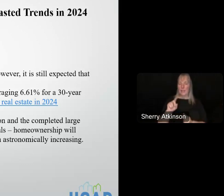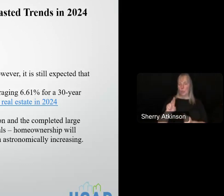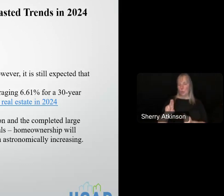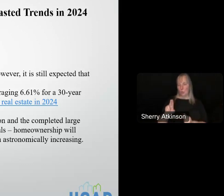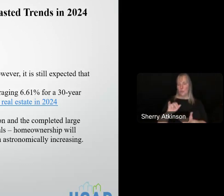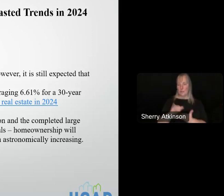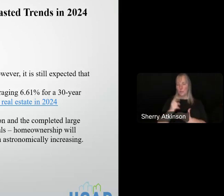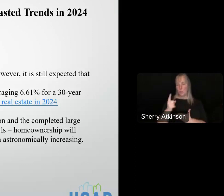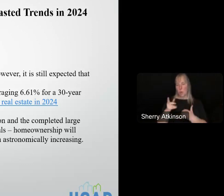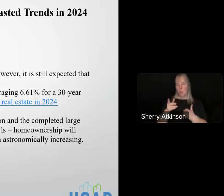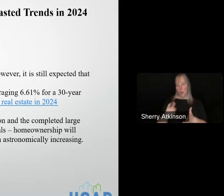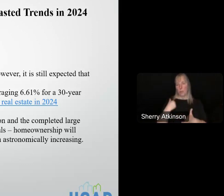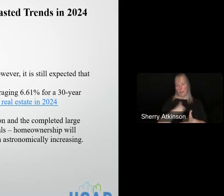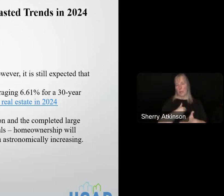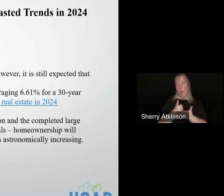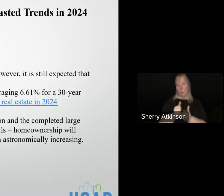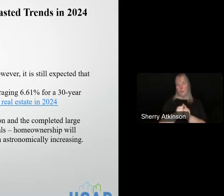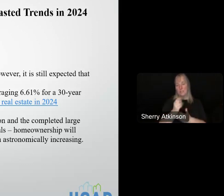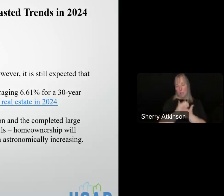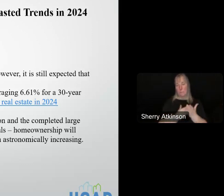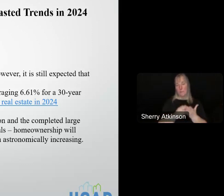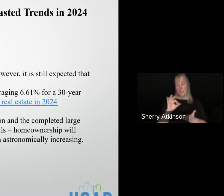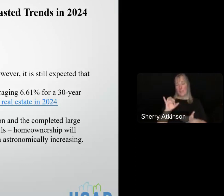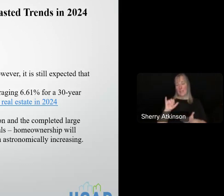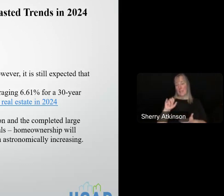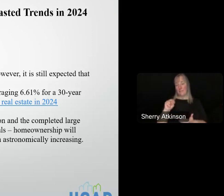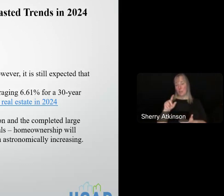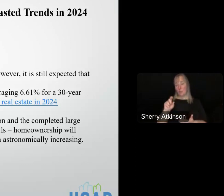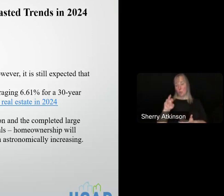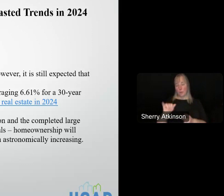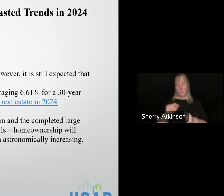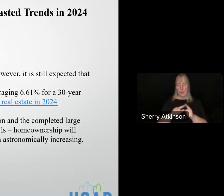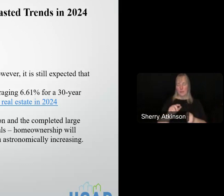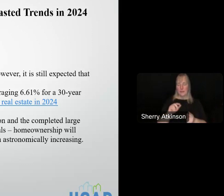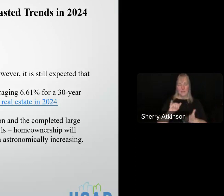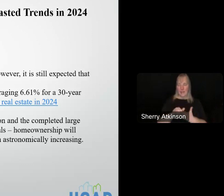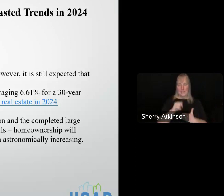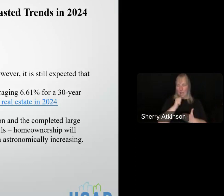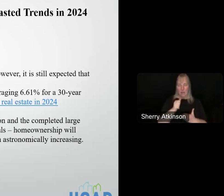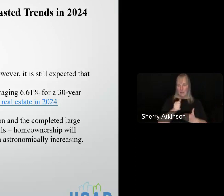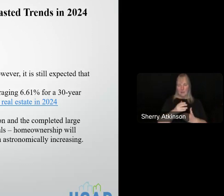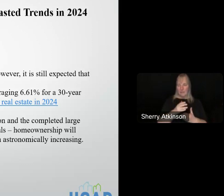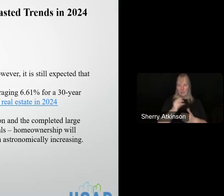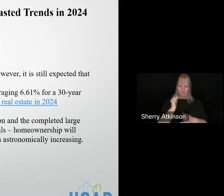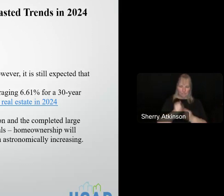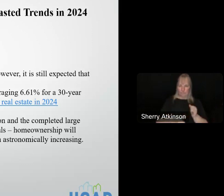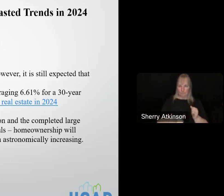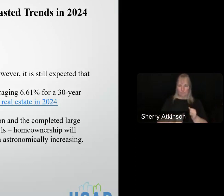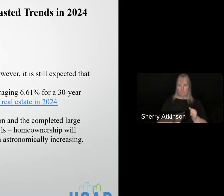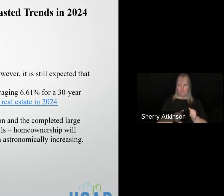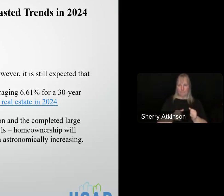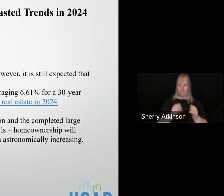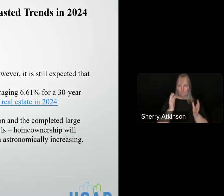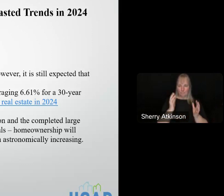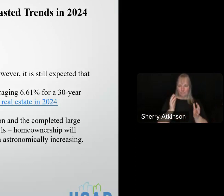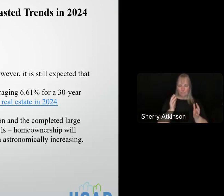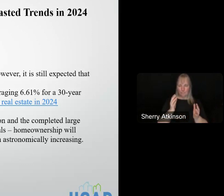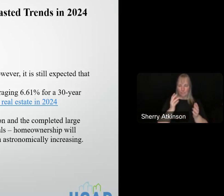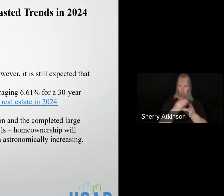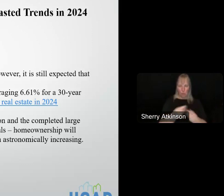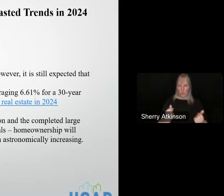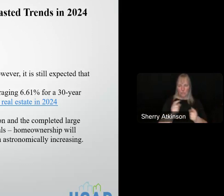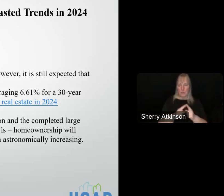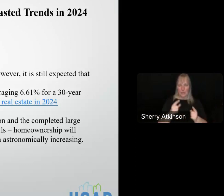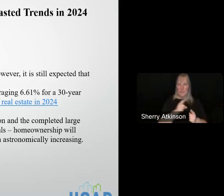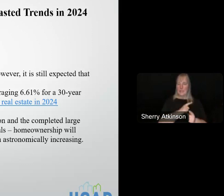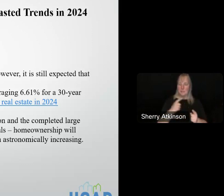this inventory, but it's not going to be a end all. But either way, legislatively we are pushing to get that into the